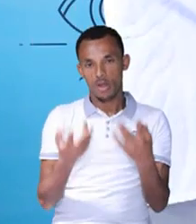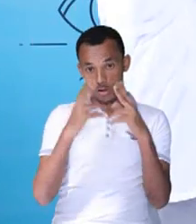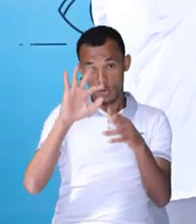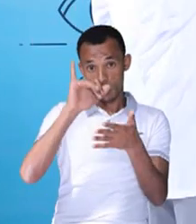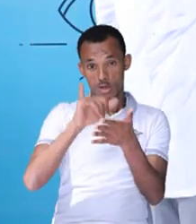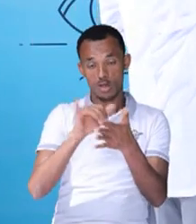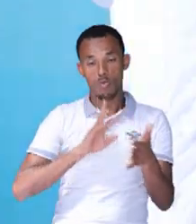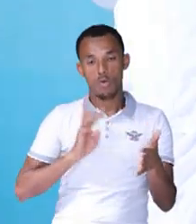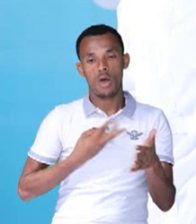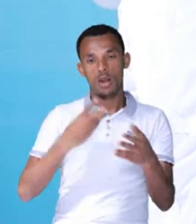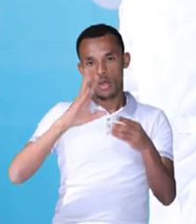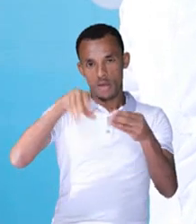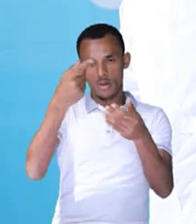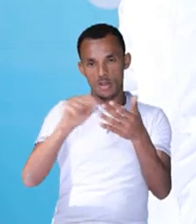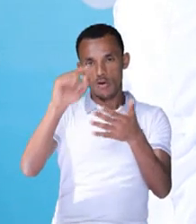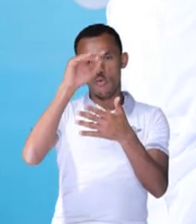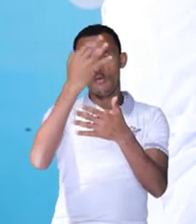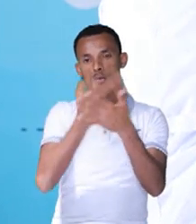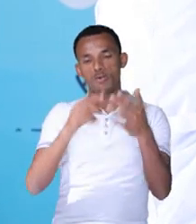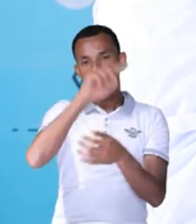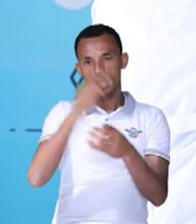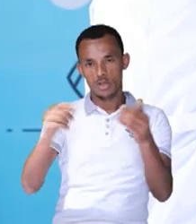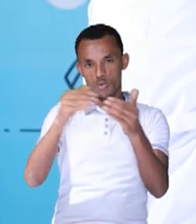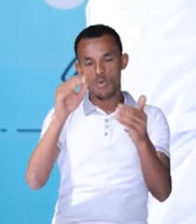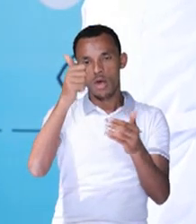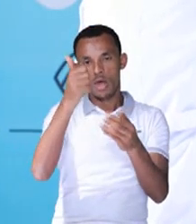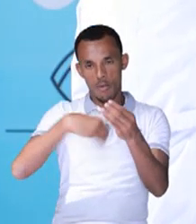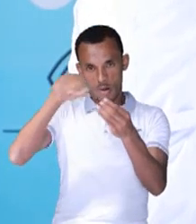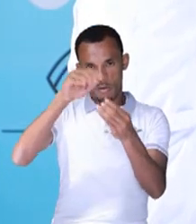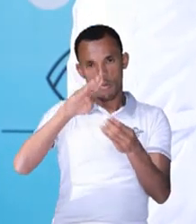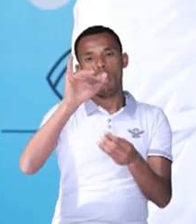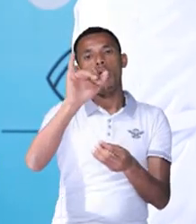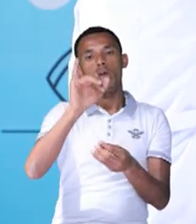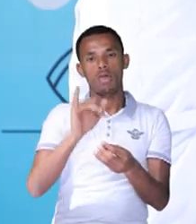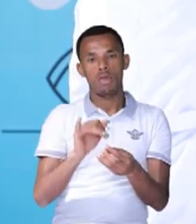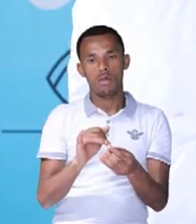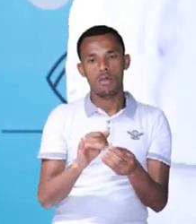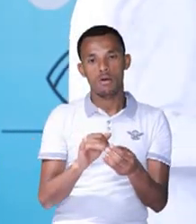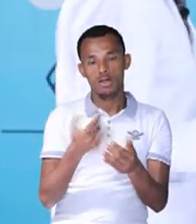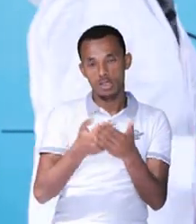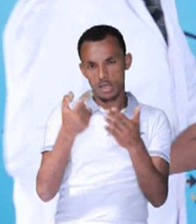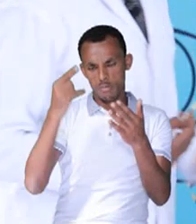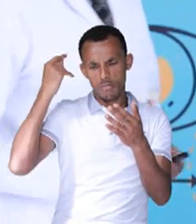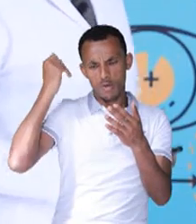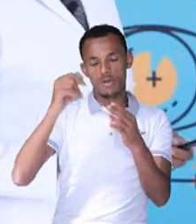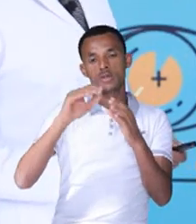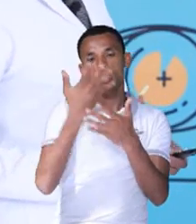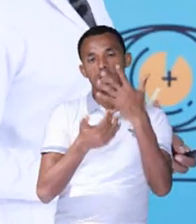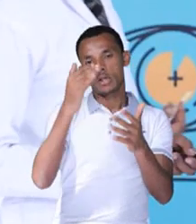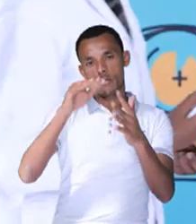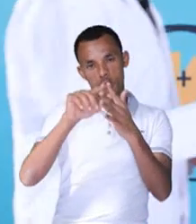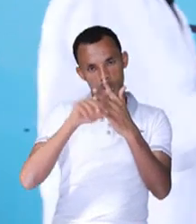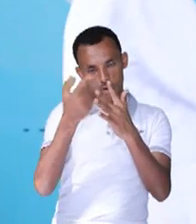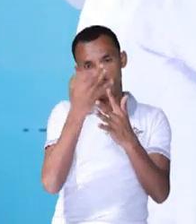Assume that we are given in the form of z is equal to a plus bi. In the previous discussion at the beginning